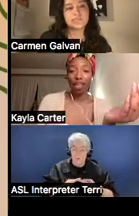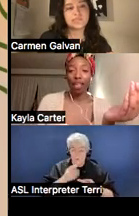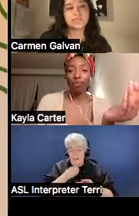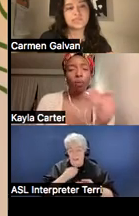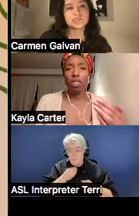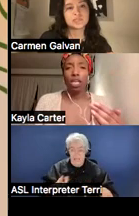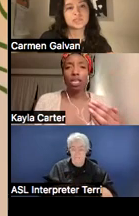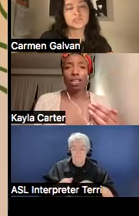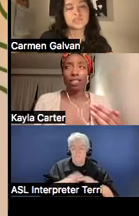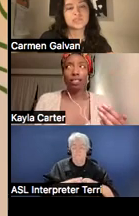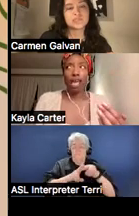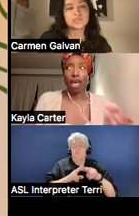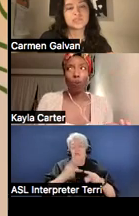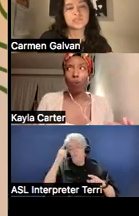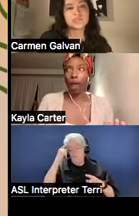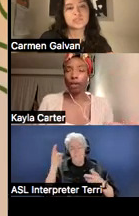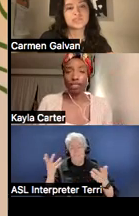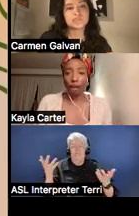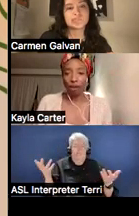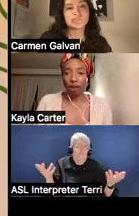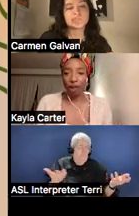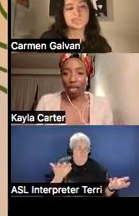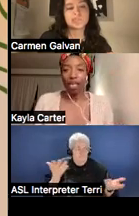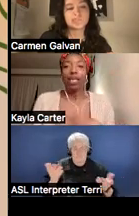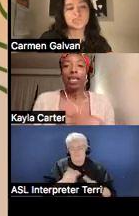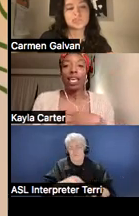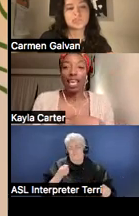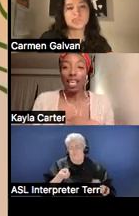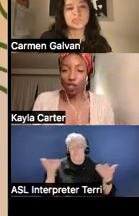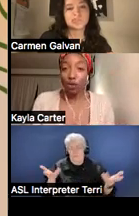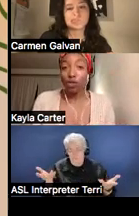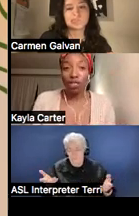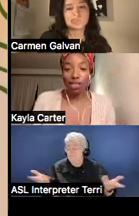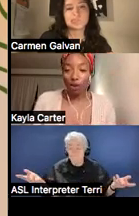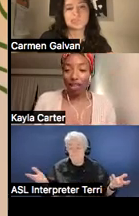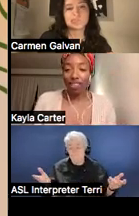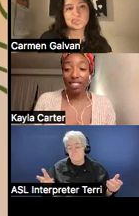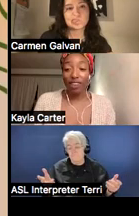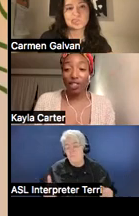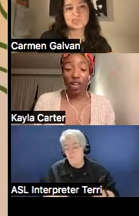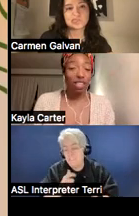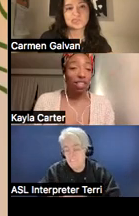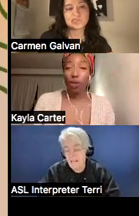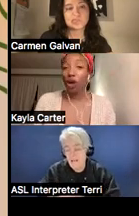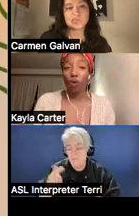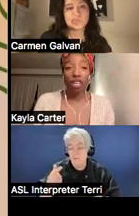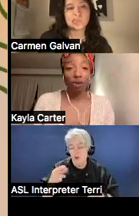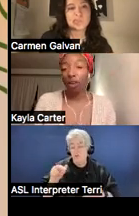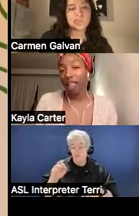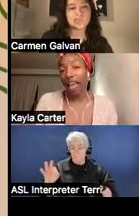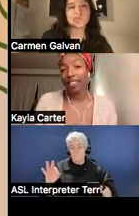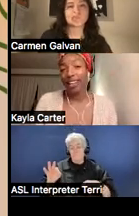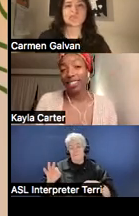appetite that we think is just like, where is this coming from? It's usually grief that's festering and that we don't